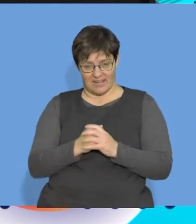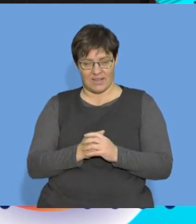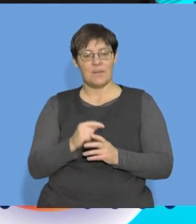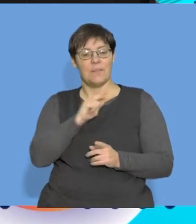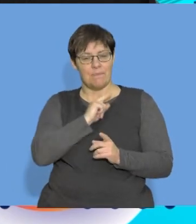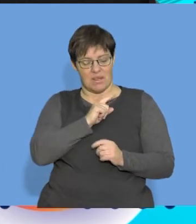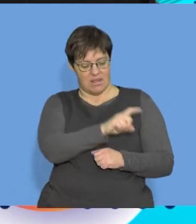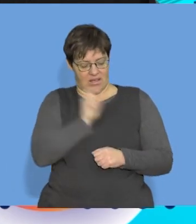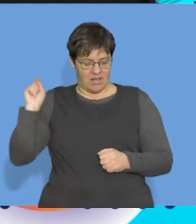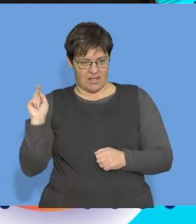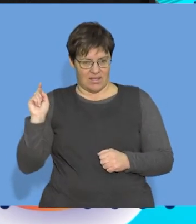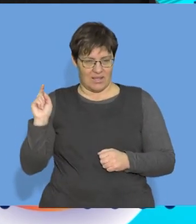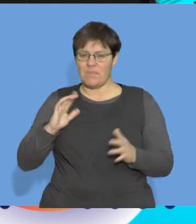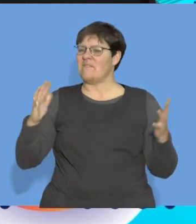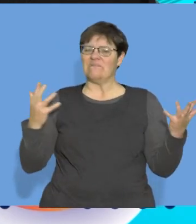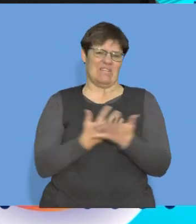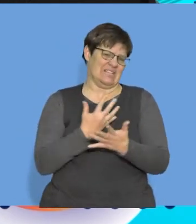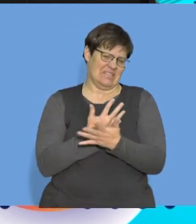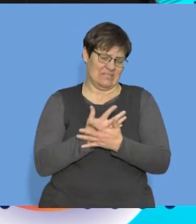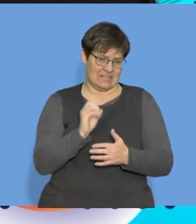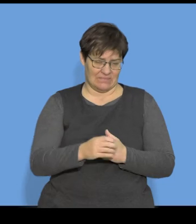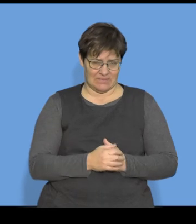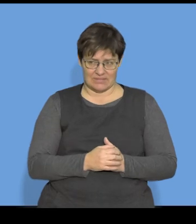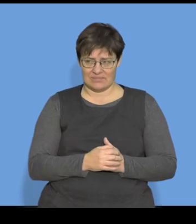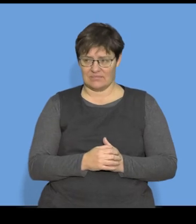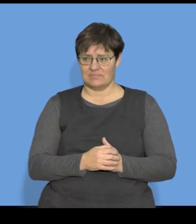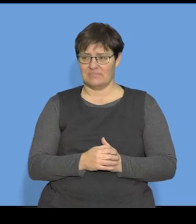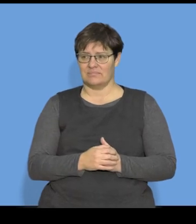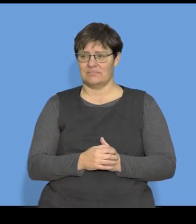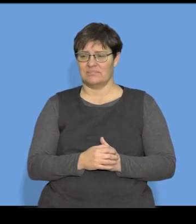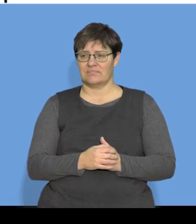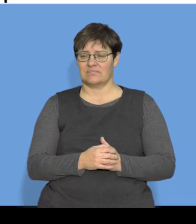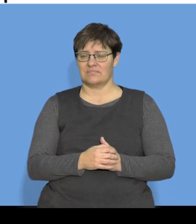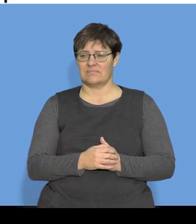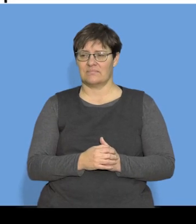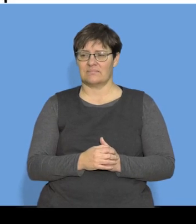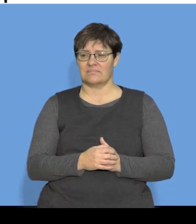us a reflex action, a quick response.